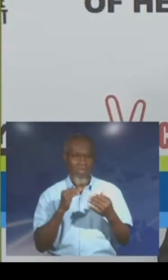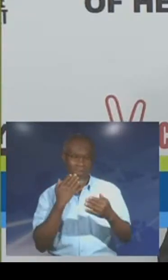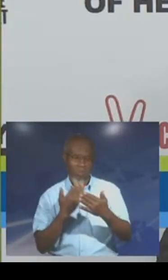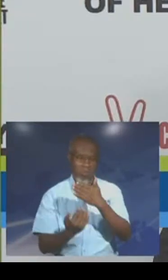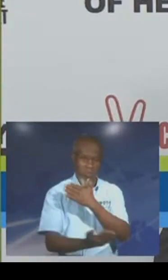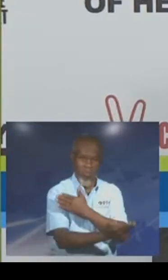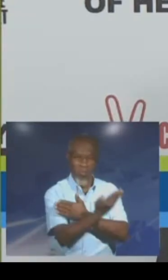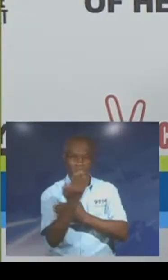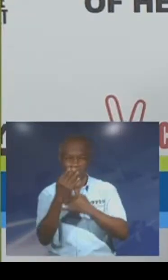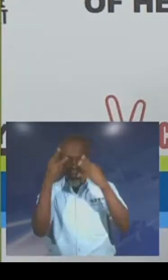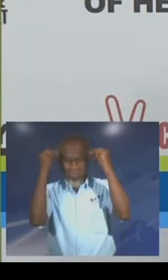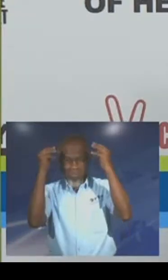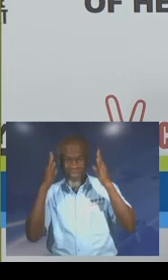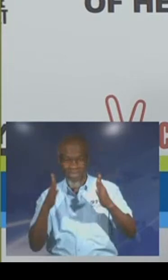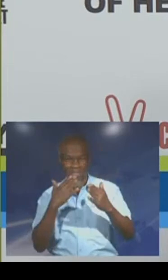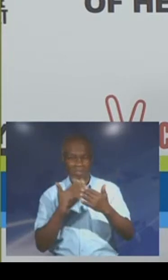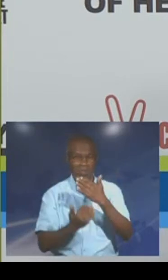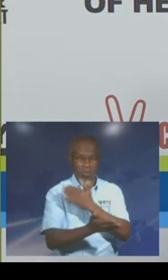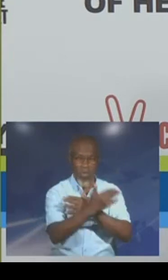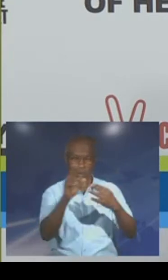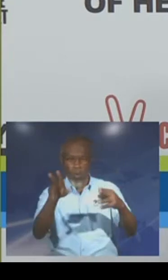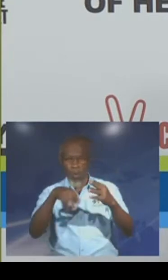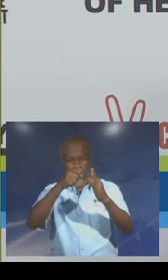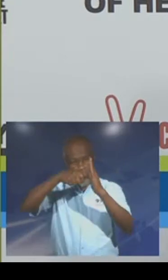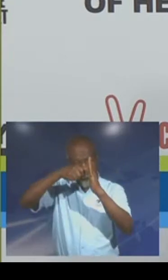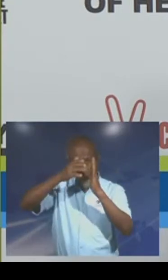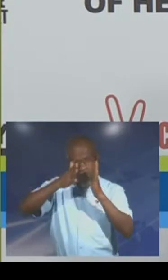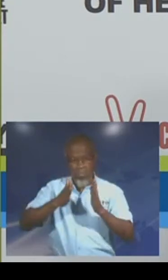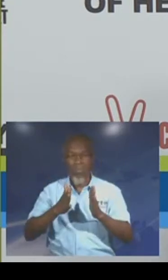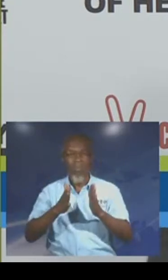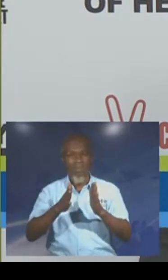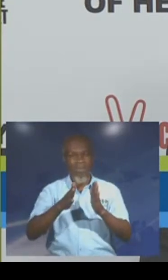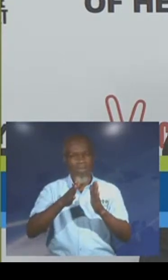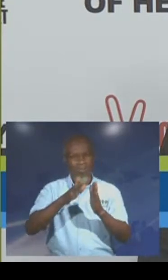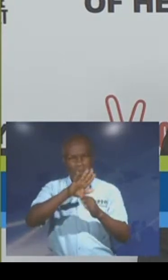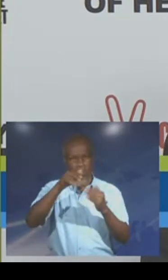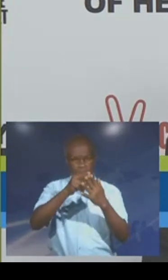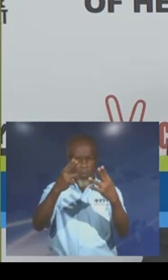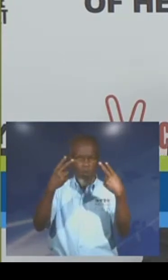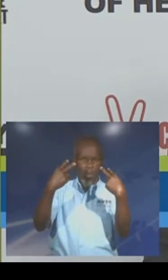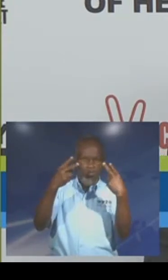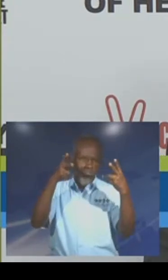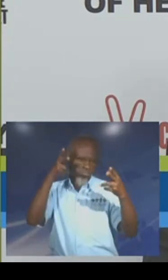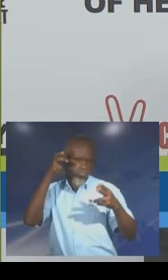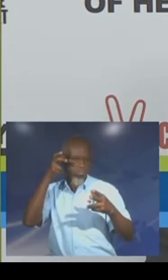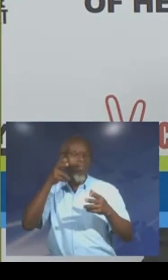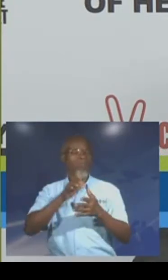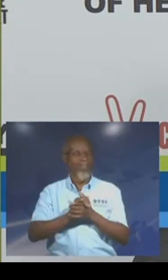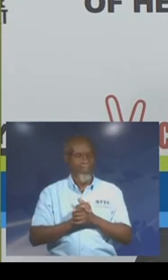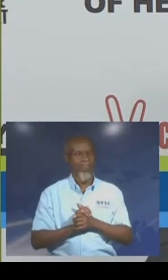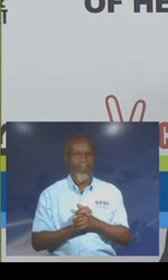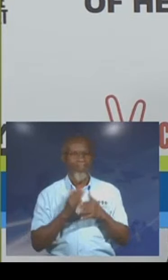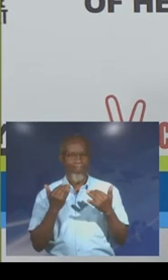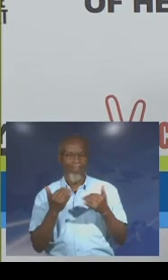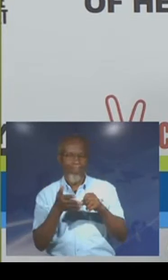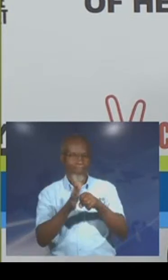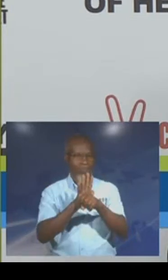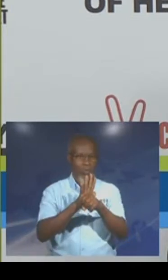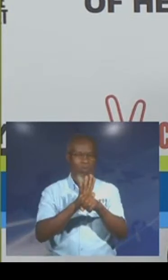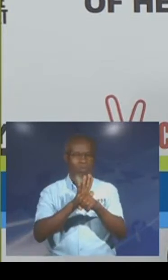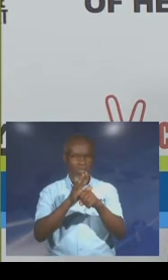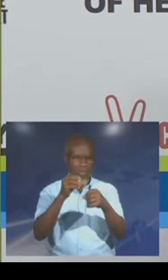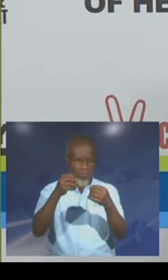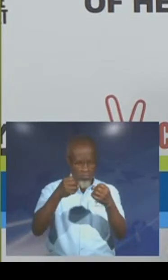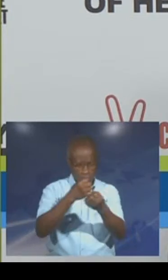to the Honorable Minister. Good morning to members of the media, members of the viewing and listening public. So we'll begin with the COVID-19 update. If I could have that graphic,